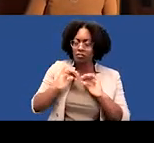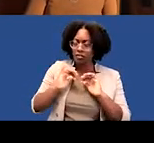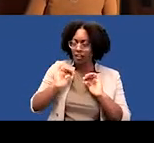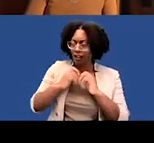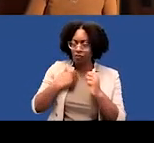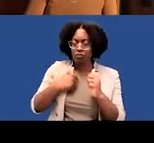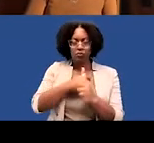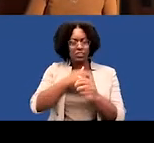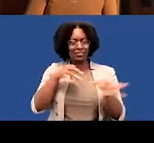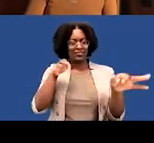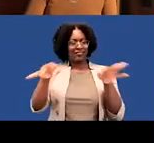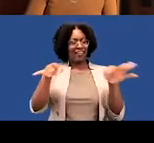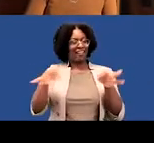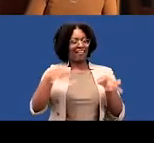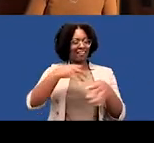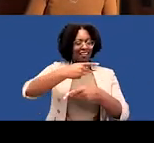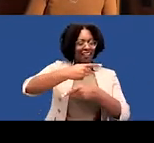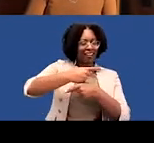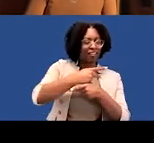thinking about